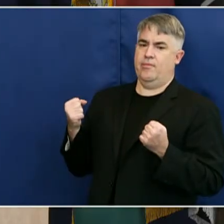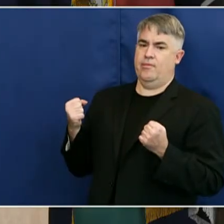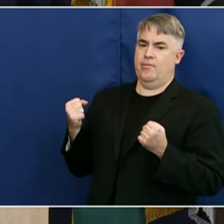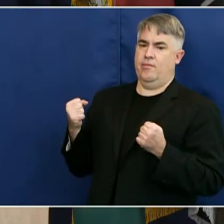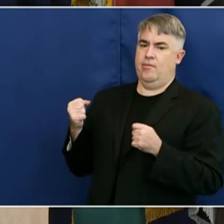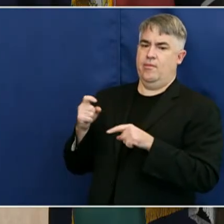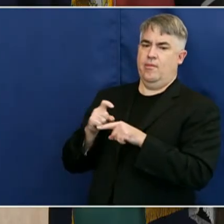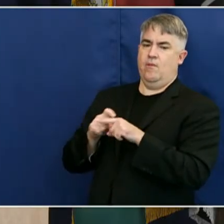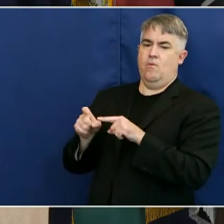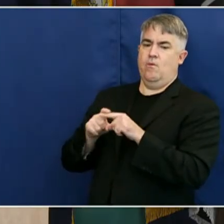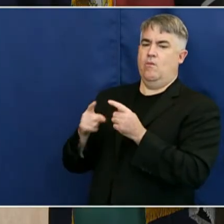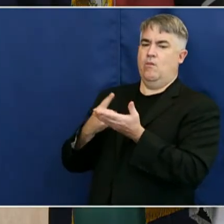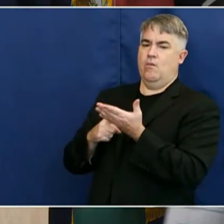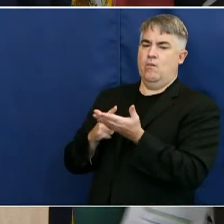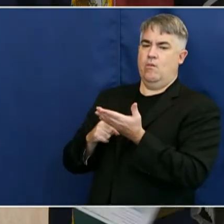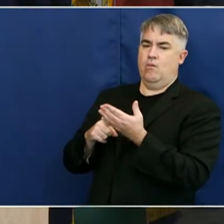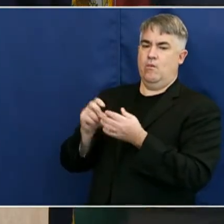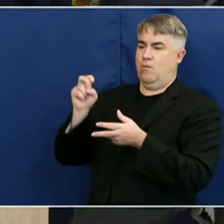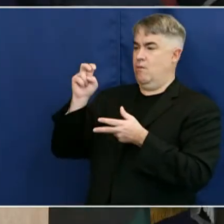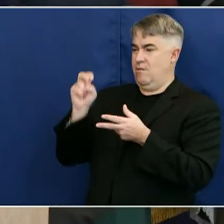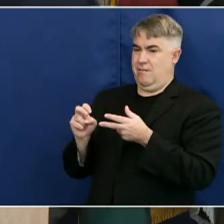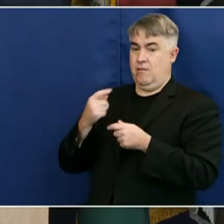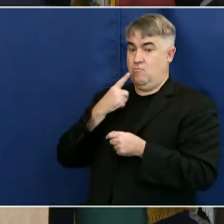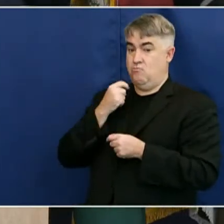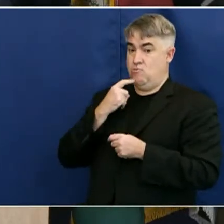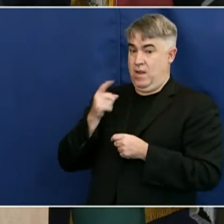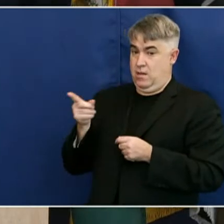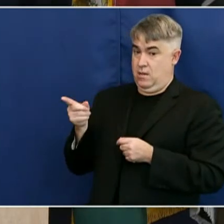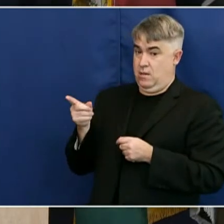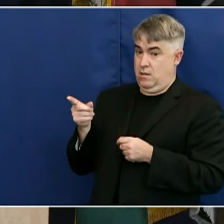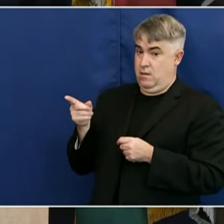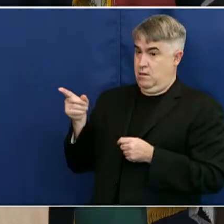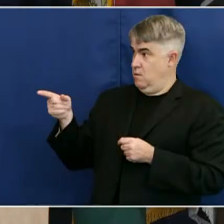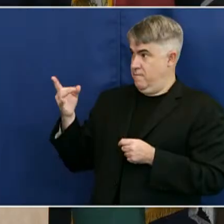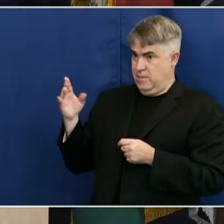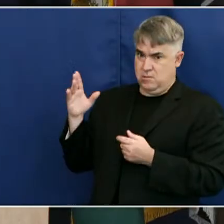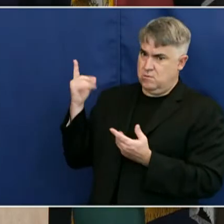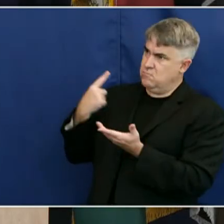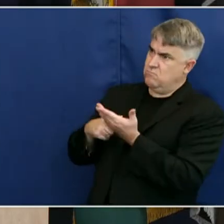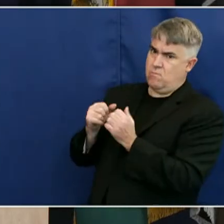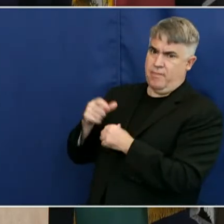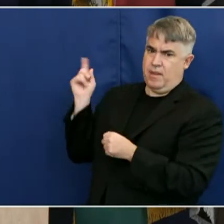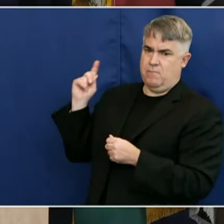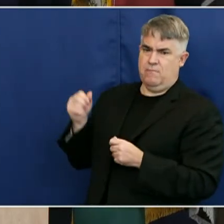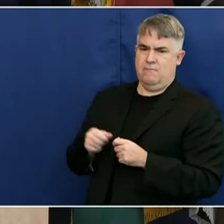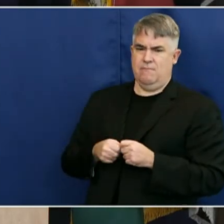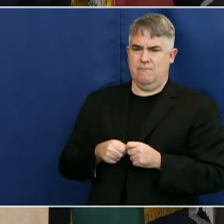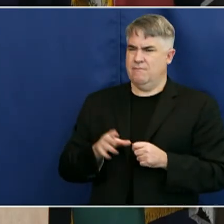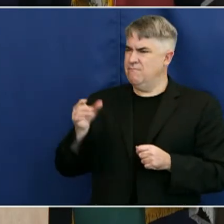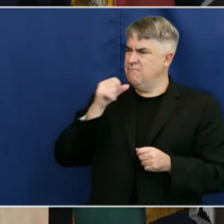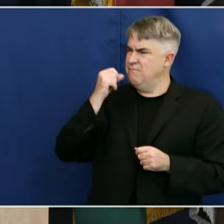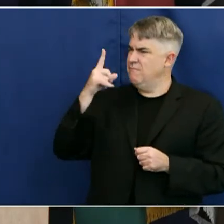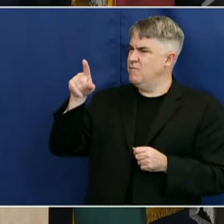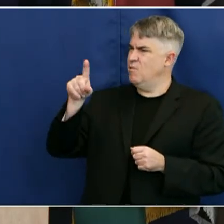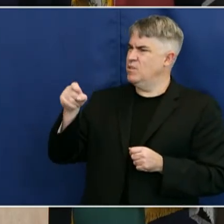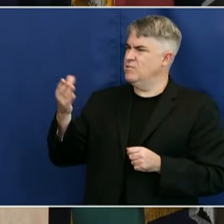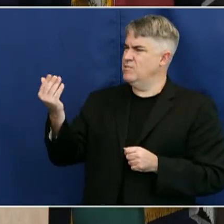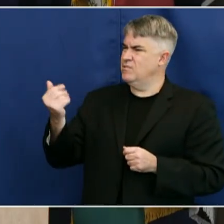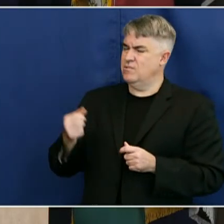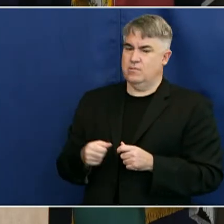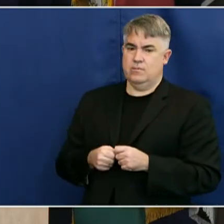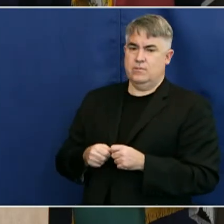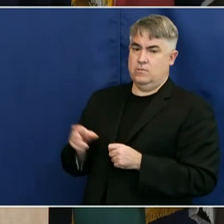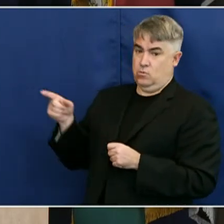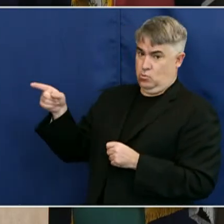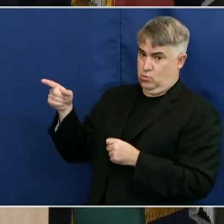red tier case rate? I'm sorry, I didn't hear the first part of that question. Could you repeat that? What feedback have you